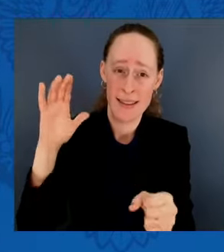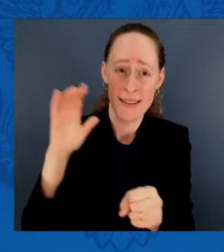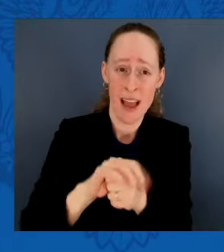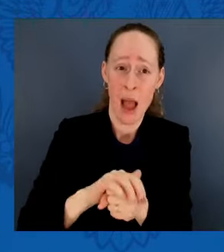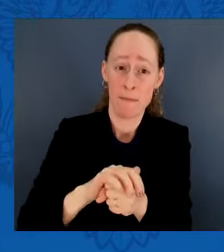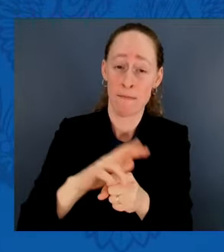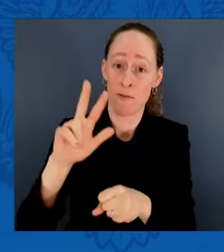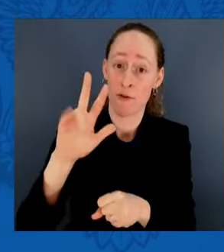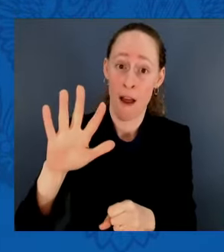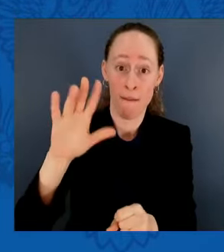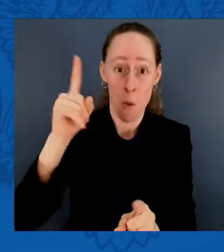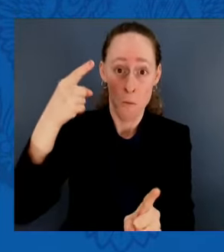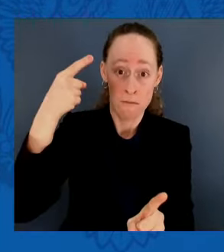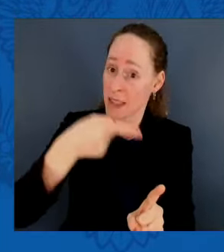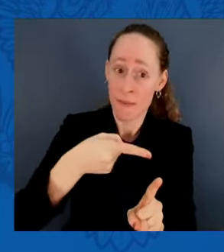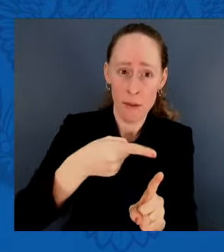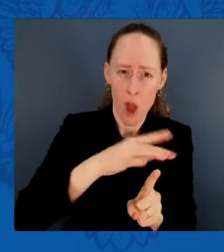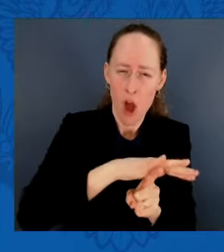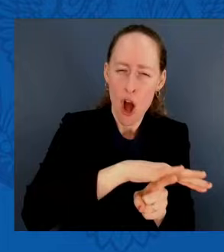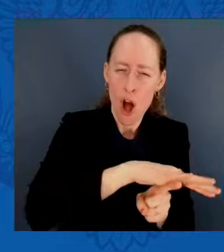Everyone.